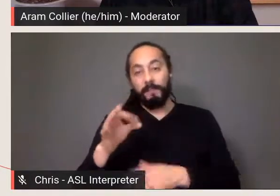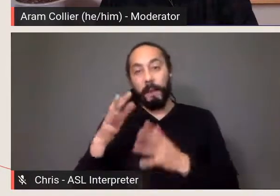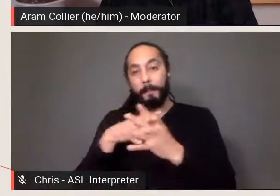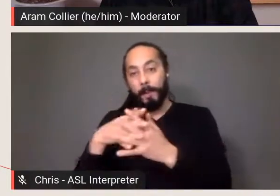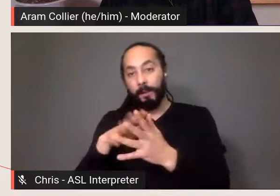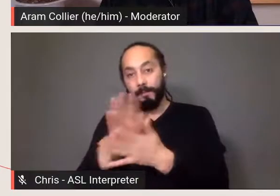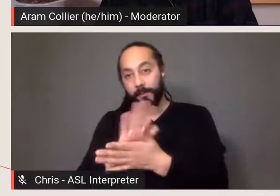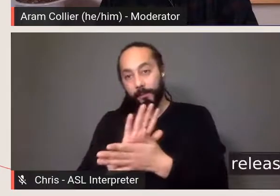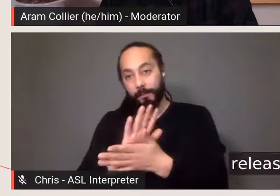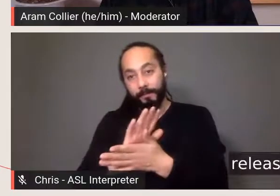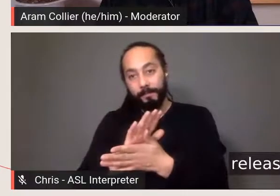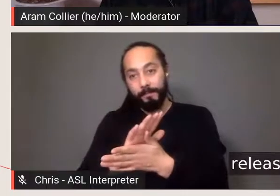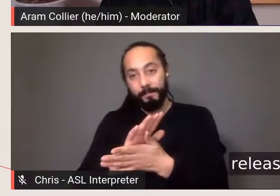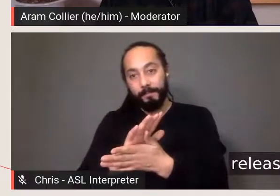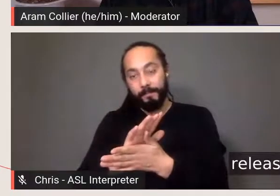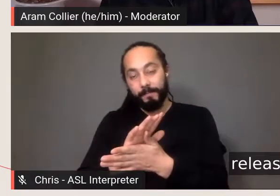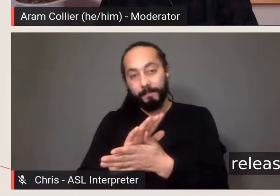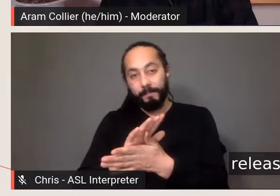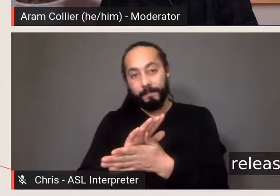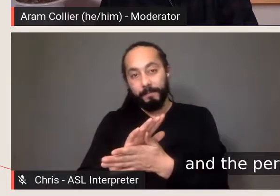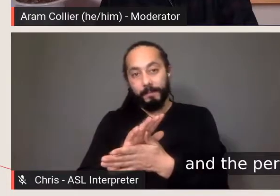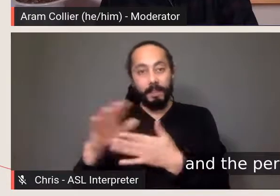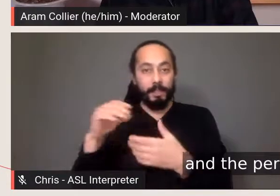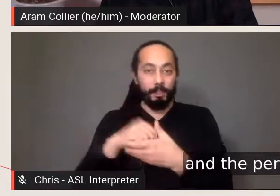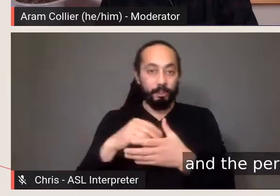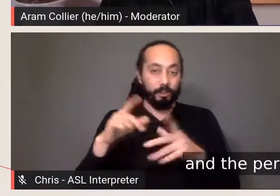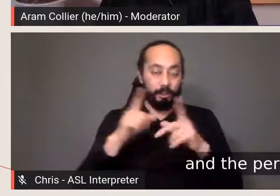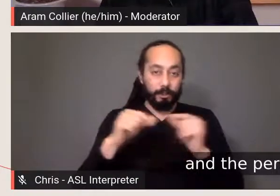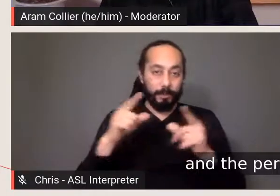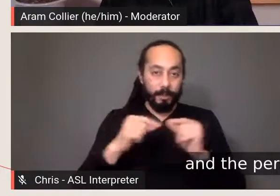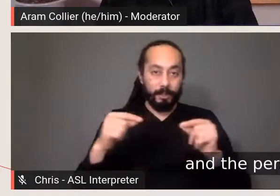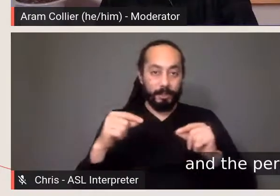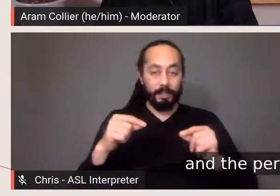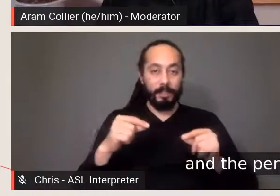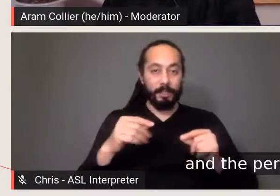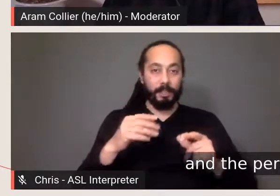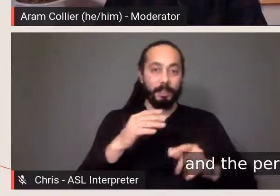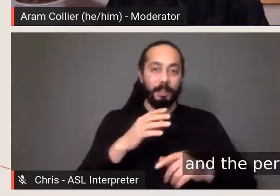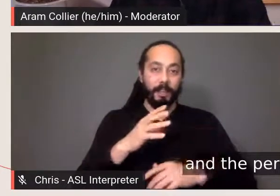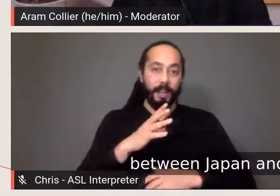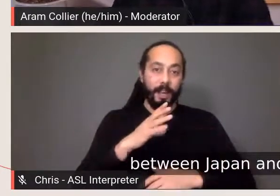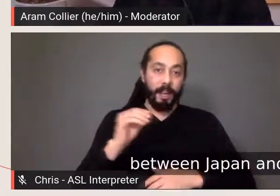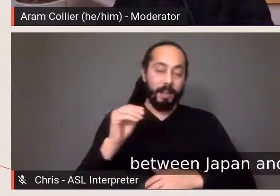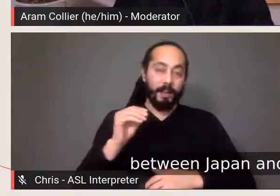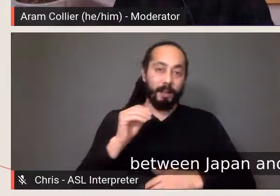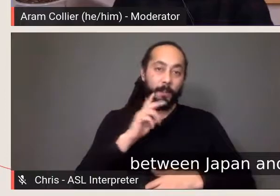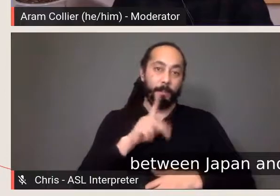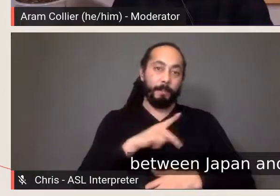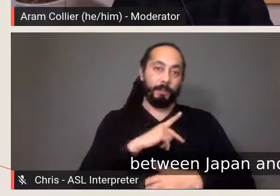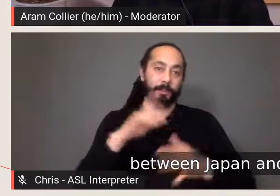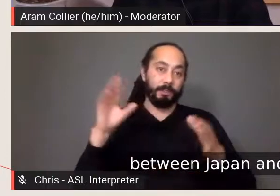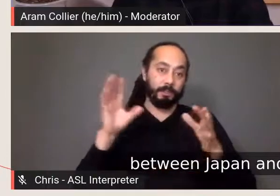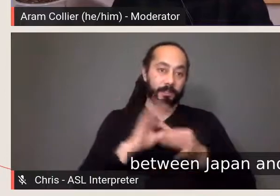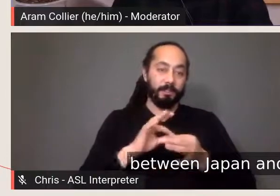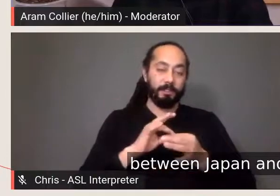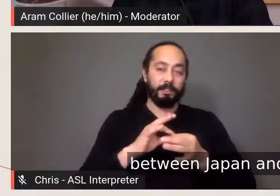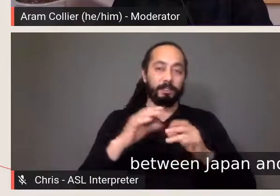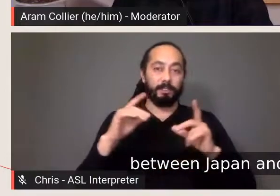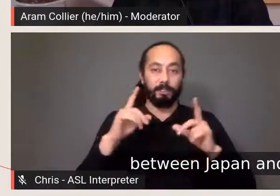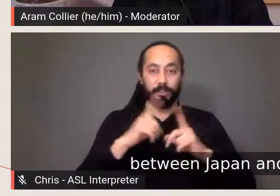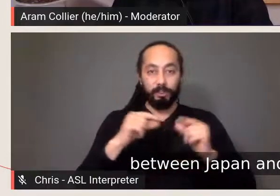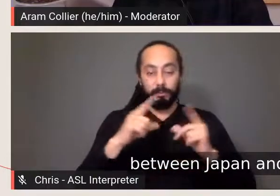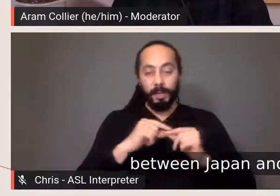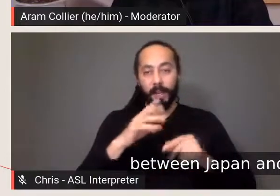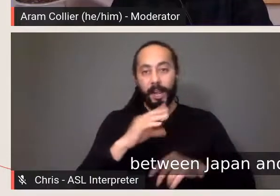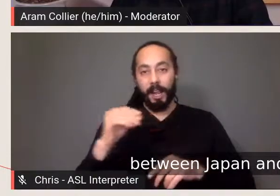films released in Japan and the personal connection between Japan and